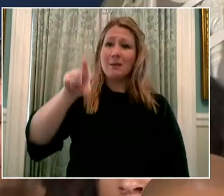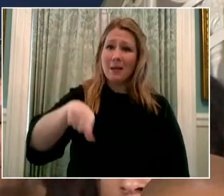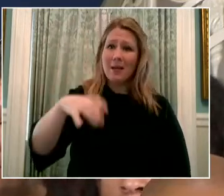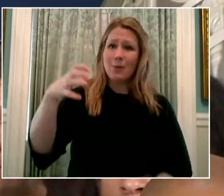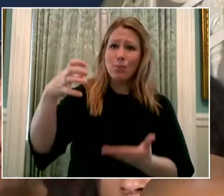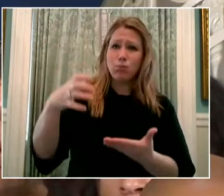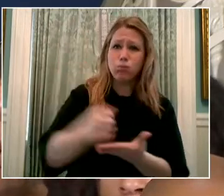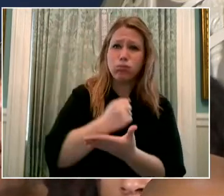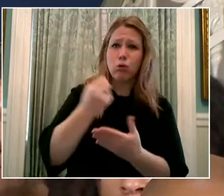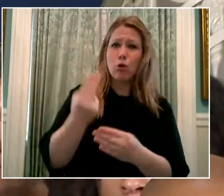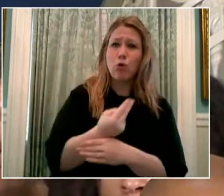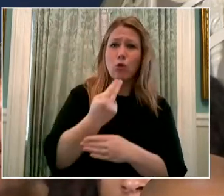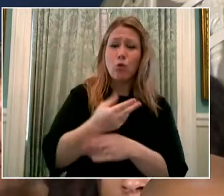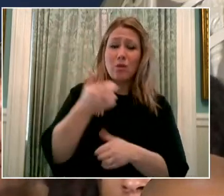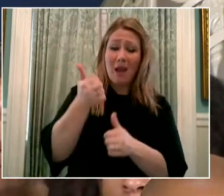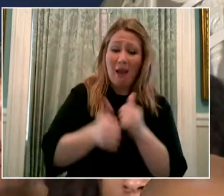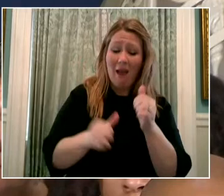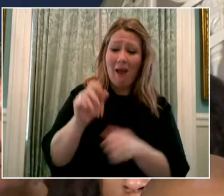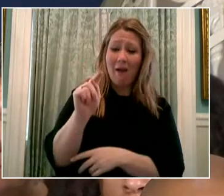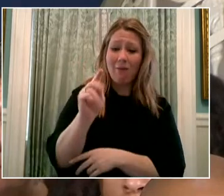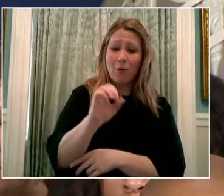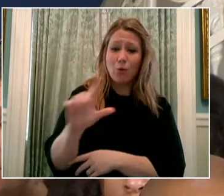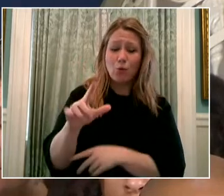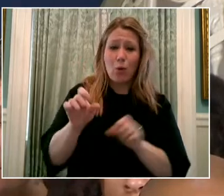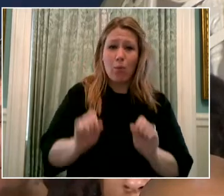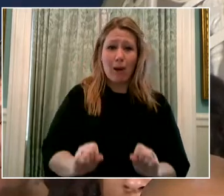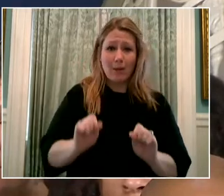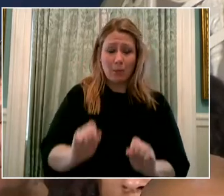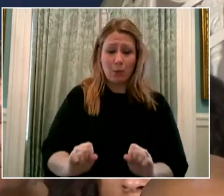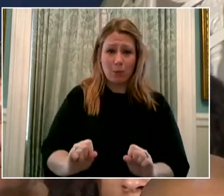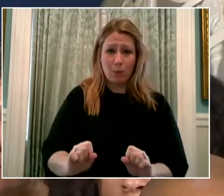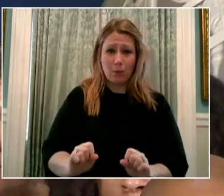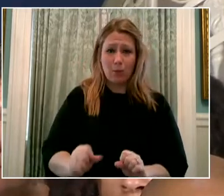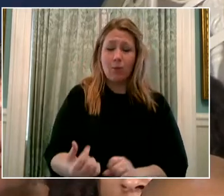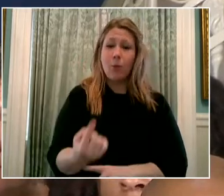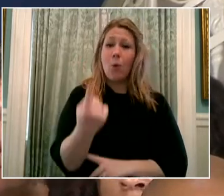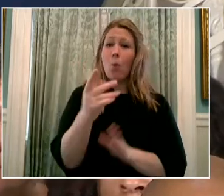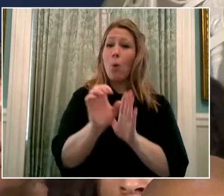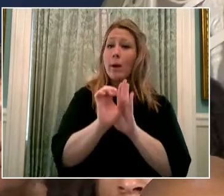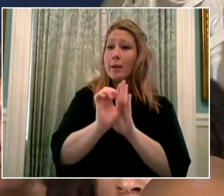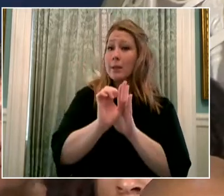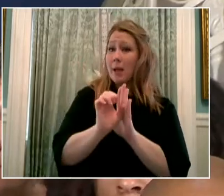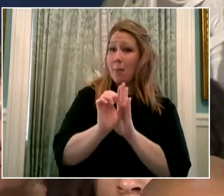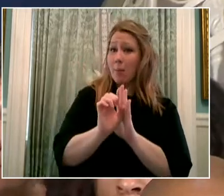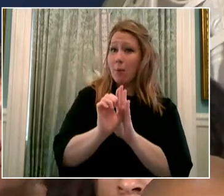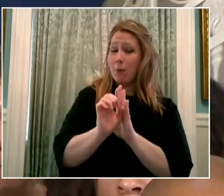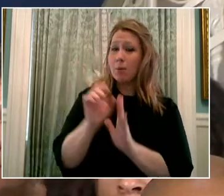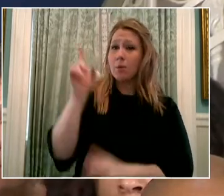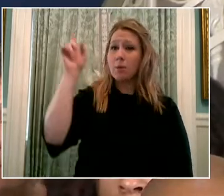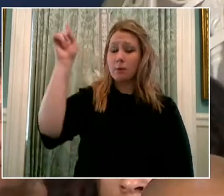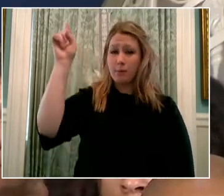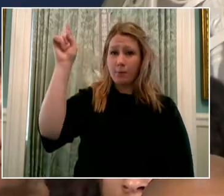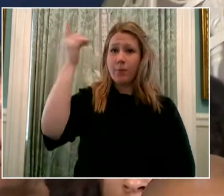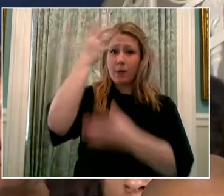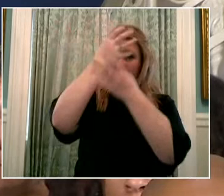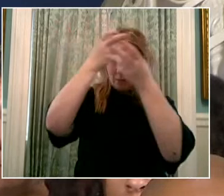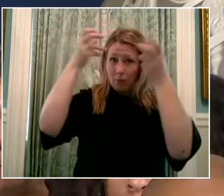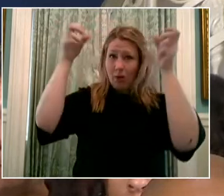One such tool for the federal administration at their disposal is the ability to